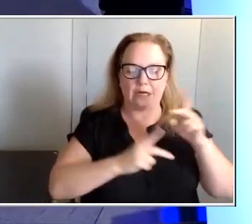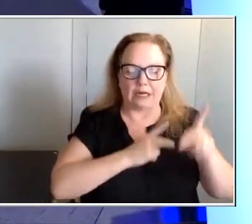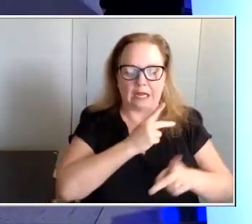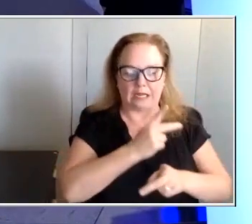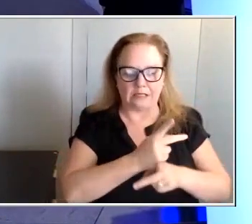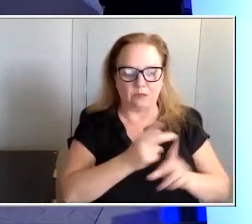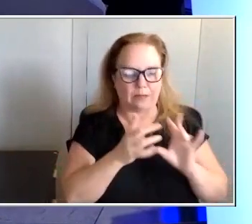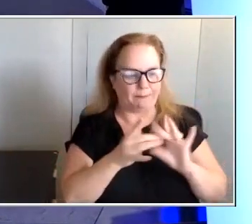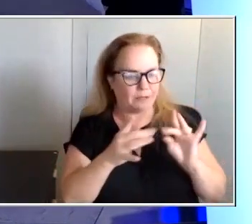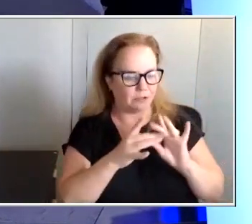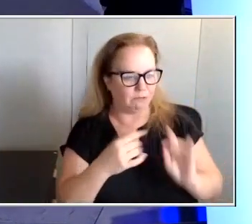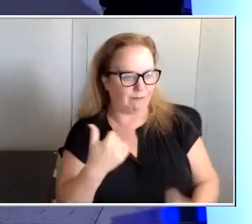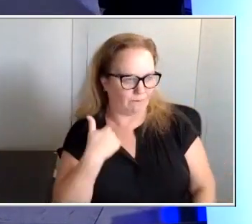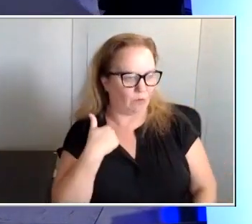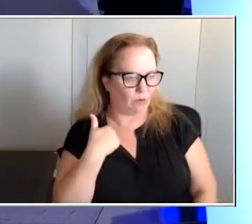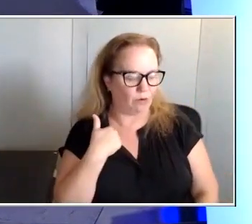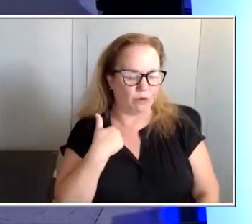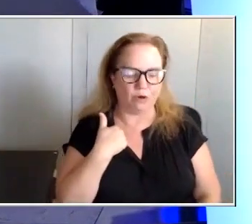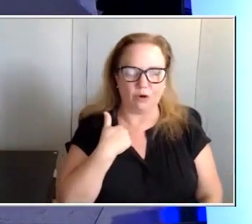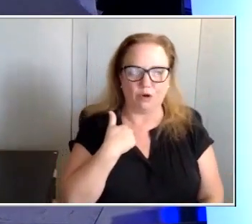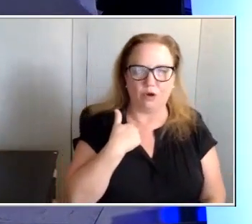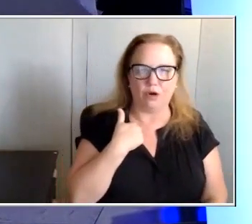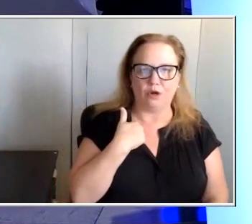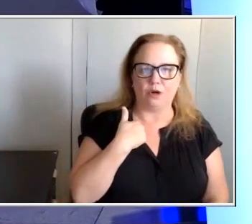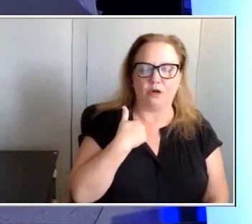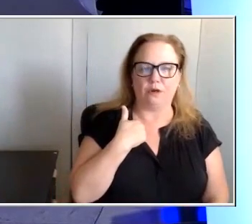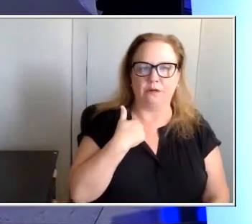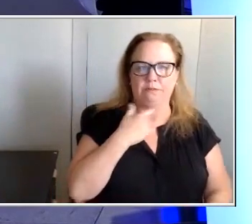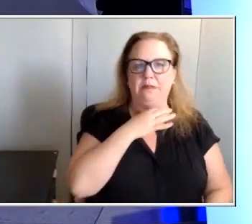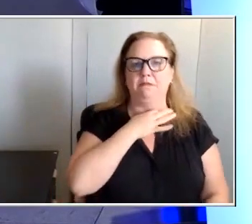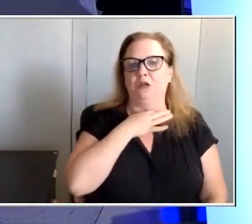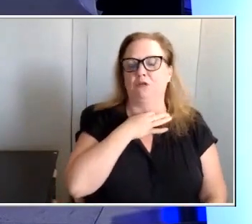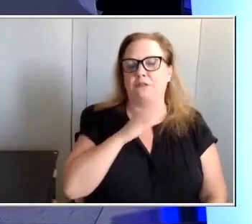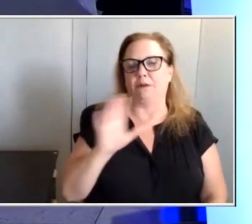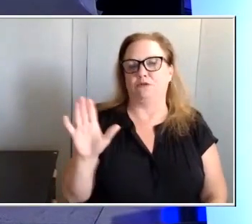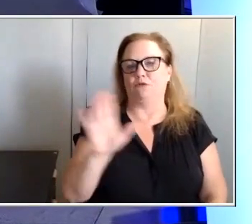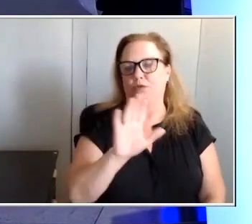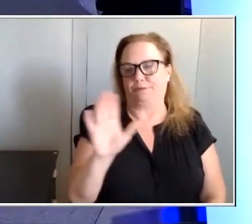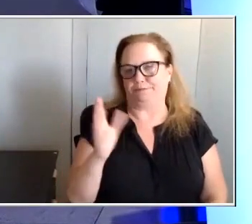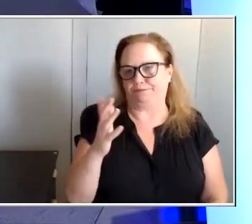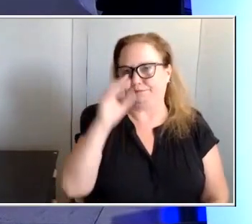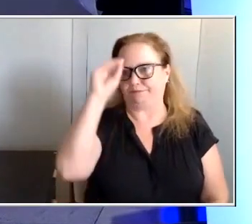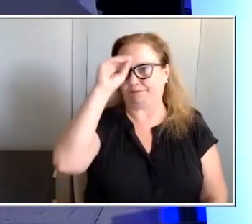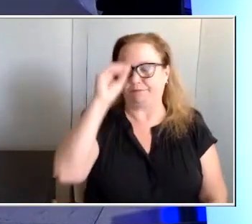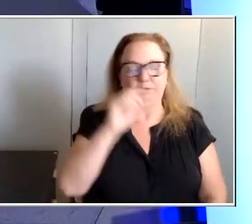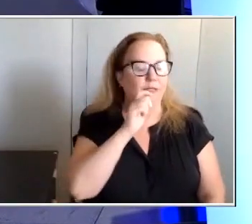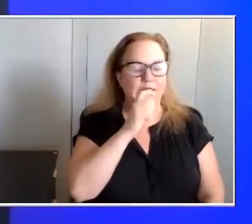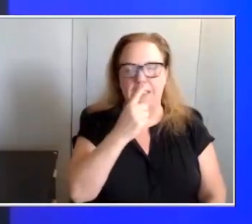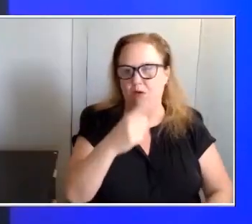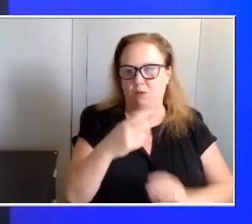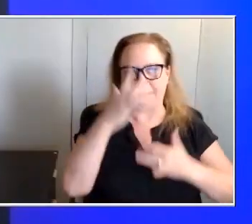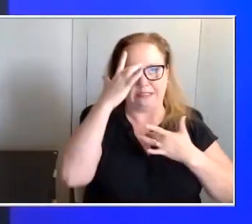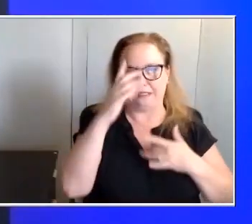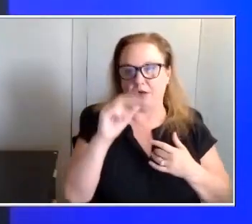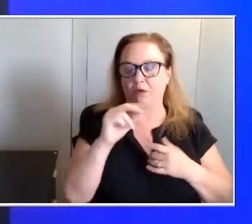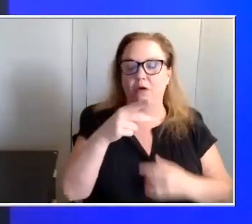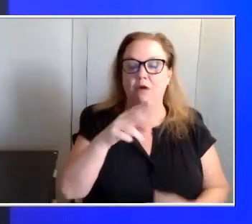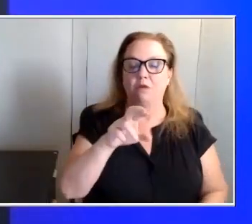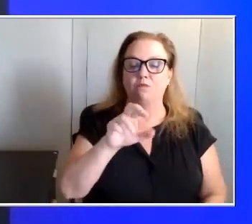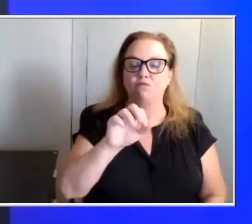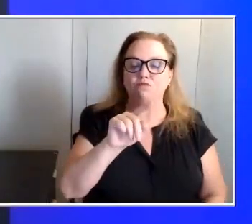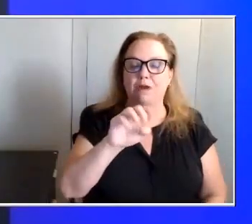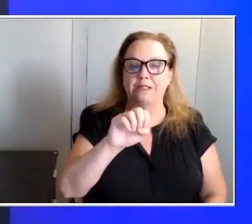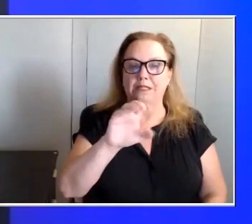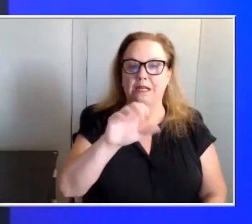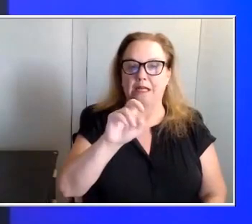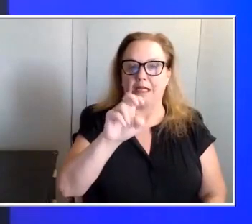like curious about both of your angles on that, because it's not one disease. It's not one disease. Now, prostate cancer as a whole is termed adenocarcinoma,